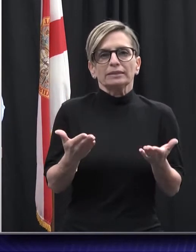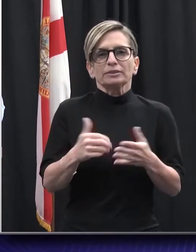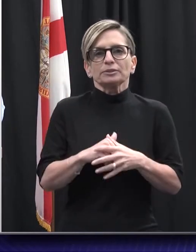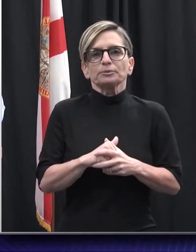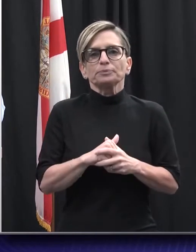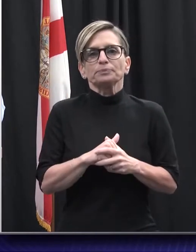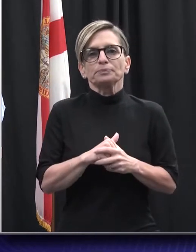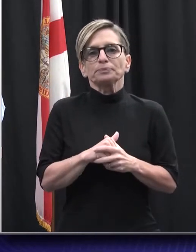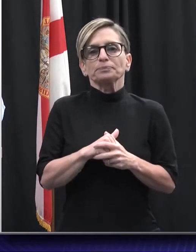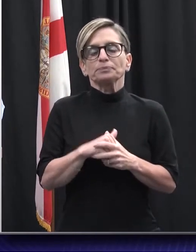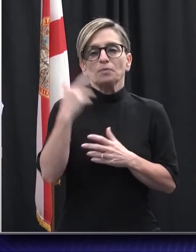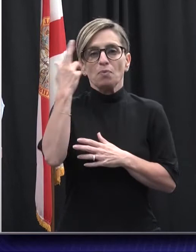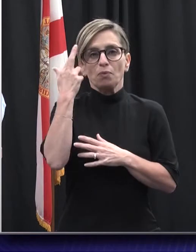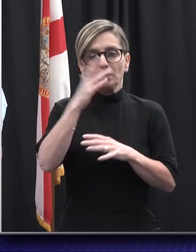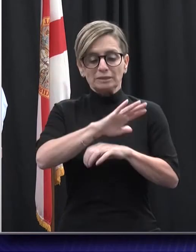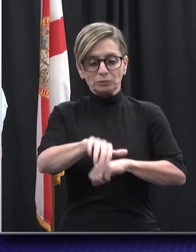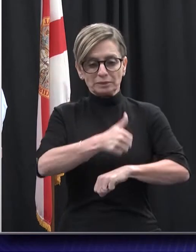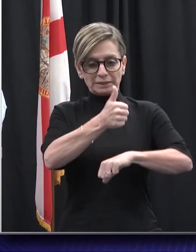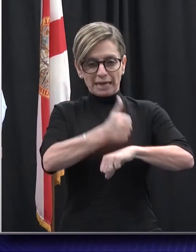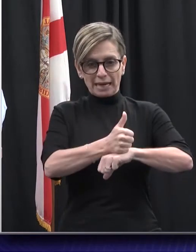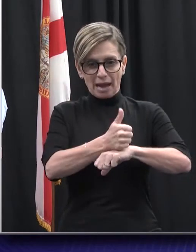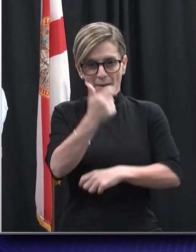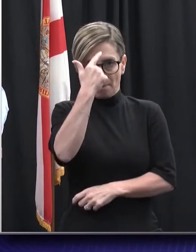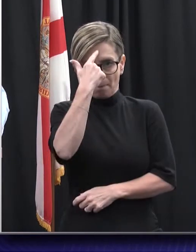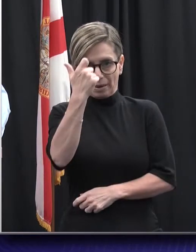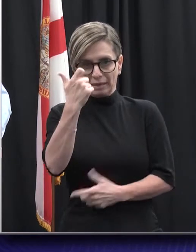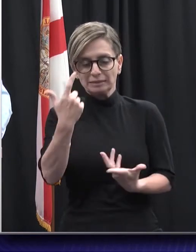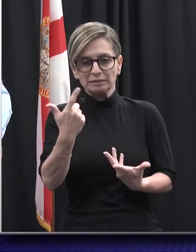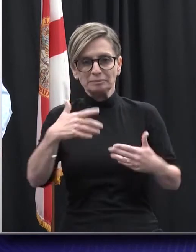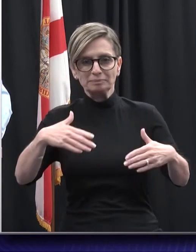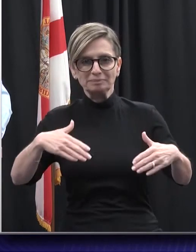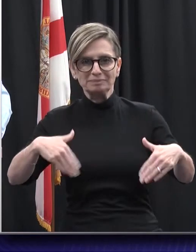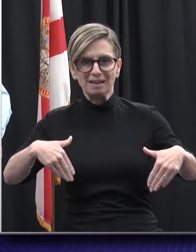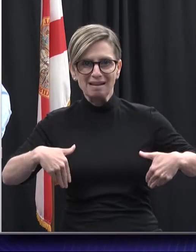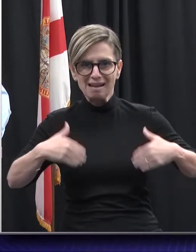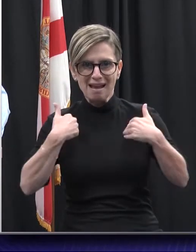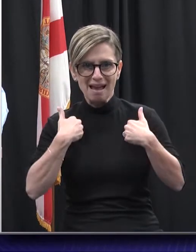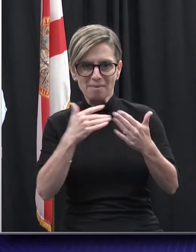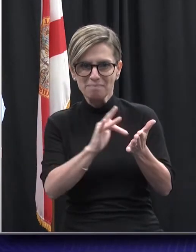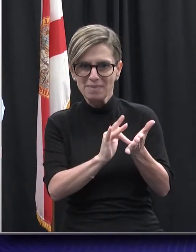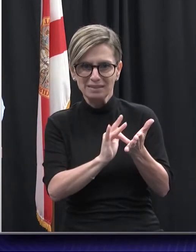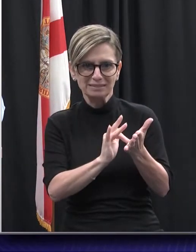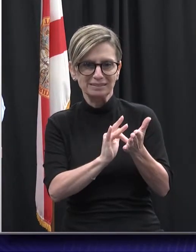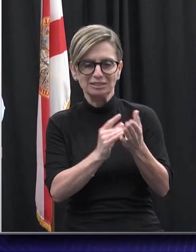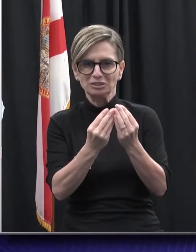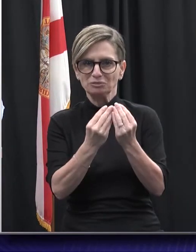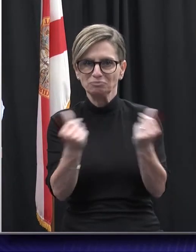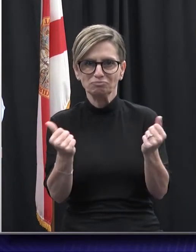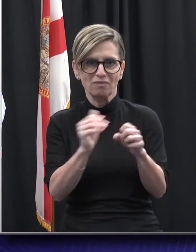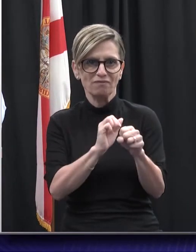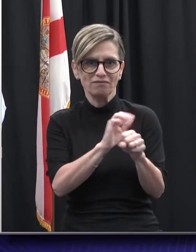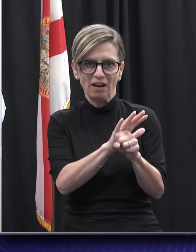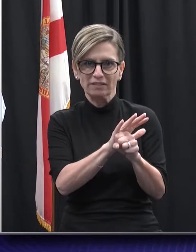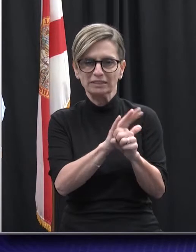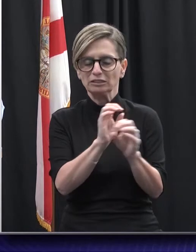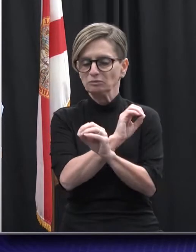are in place because we currently do not have medicine to treat the virus and there's no vaccine to prevent it.